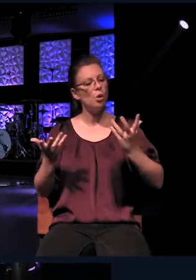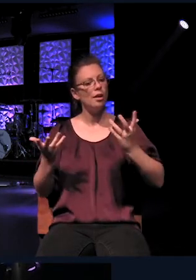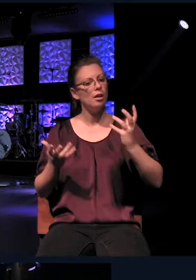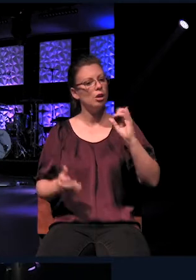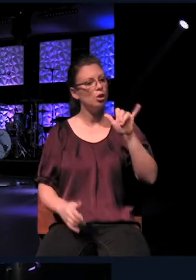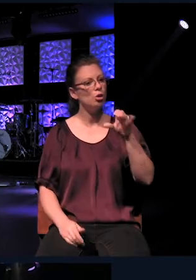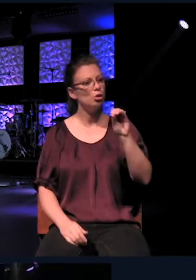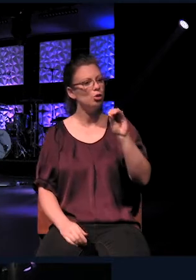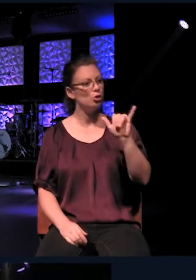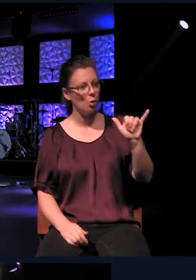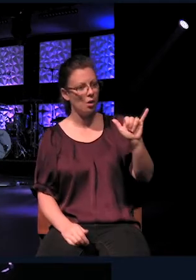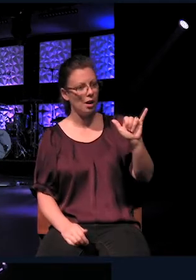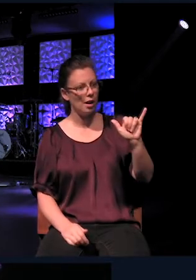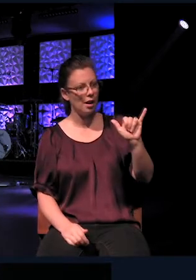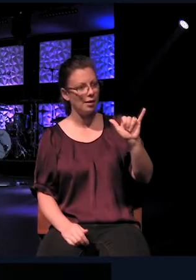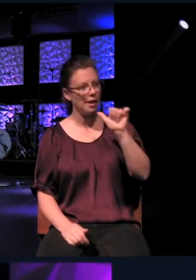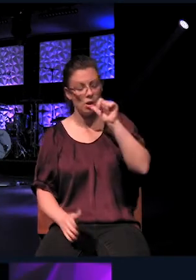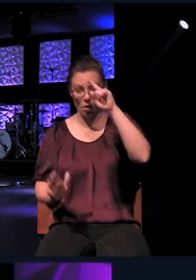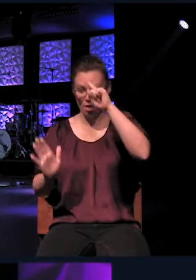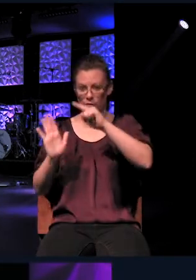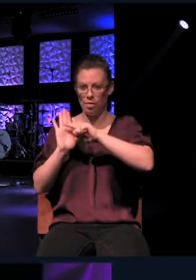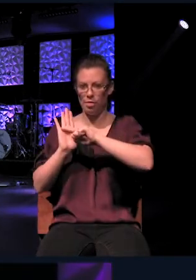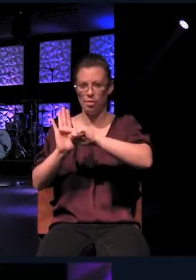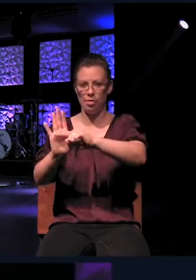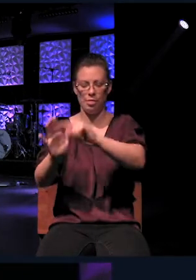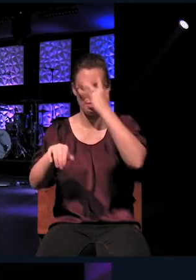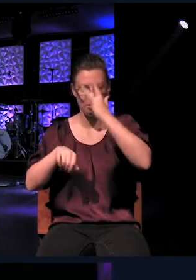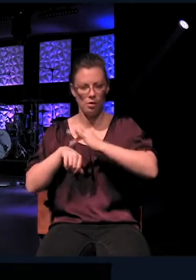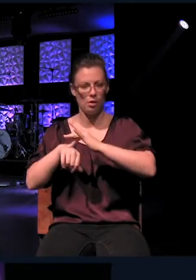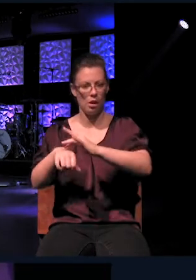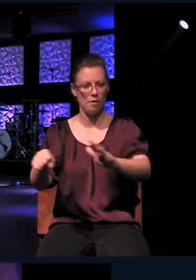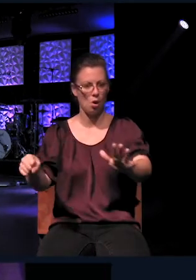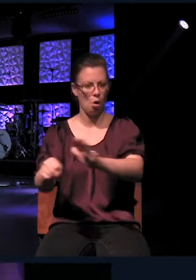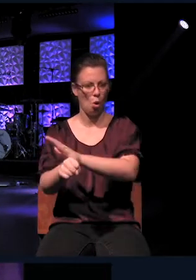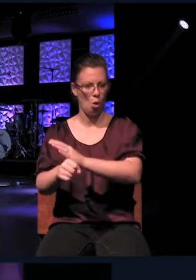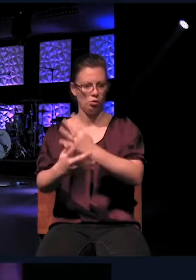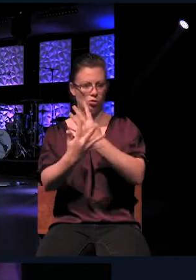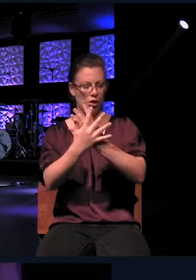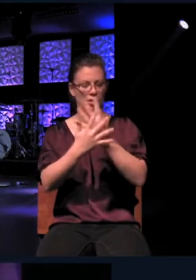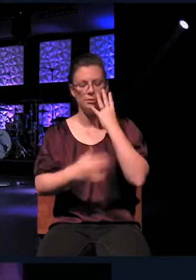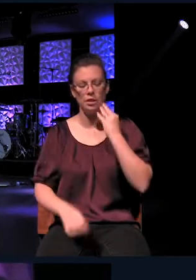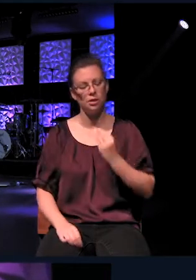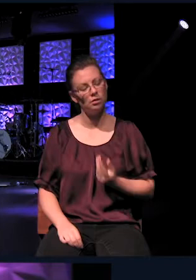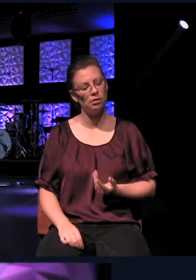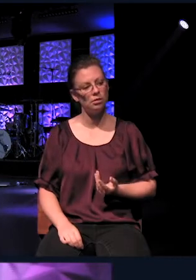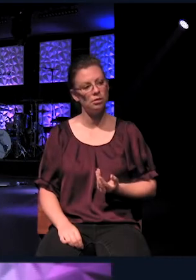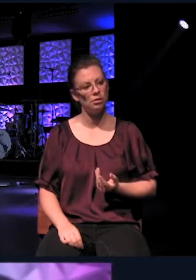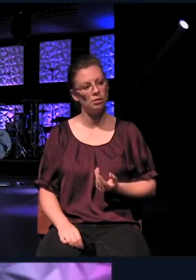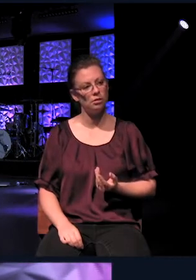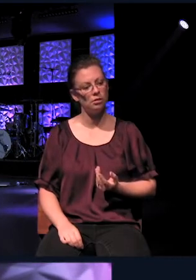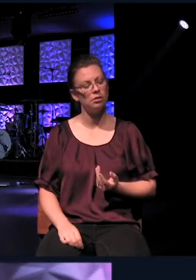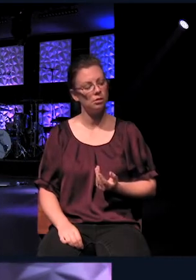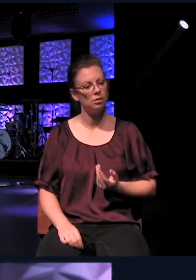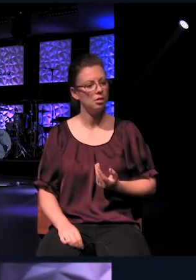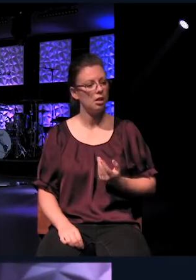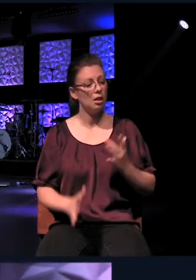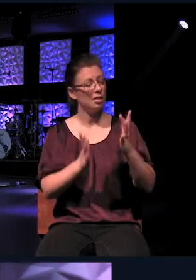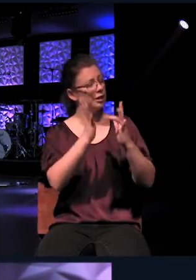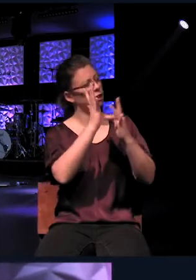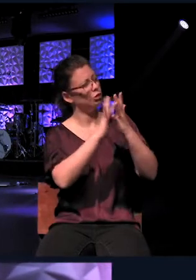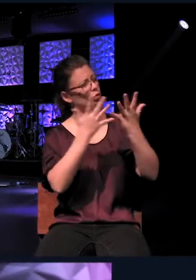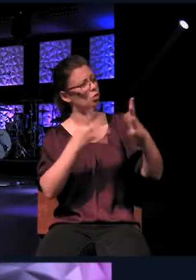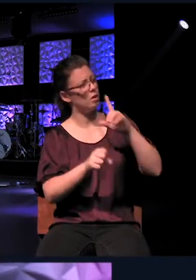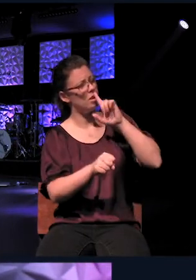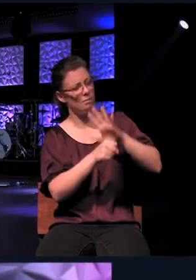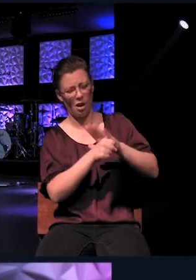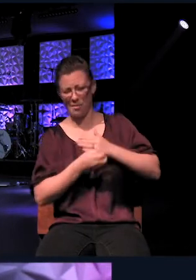Did you know that Jesus made us a promise before he left this earth? He promised that he would never, ever, ever leave us alone. He promised that he would send the